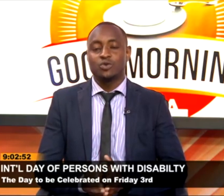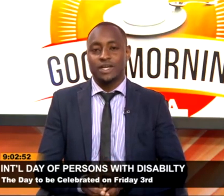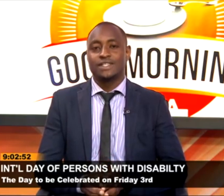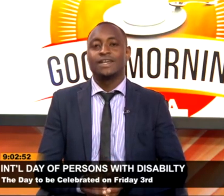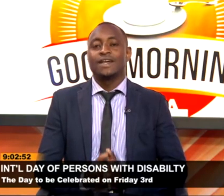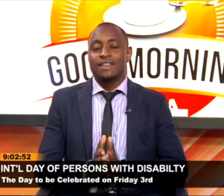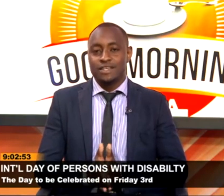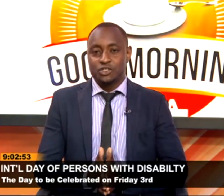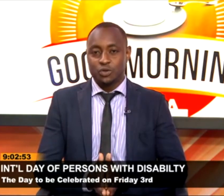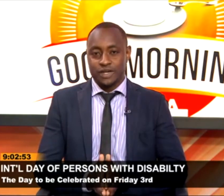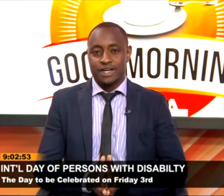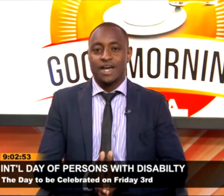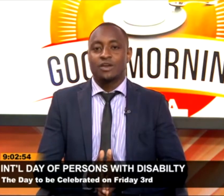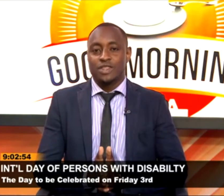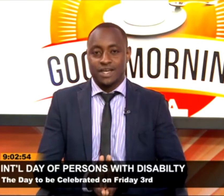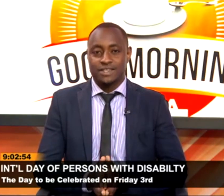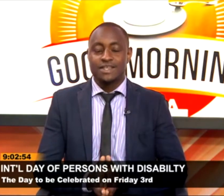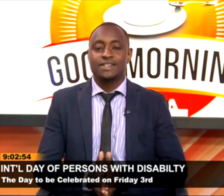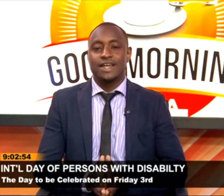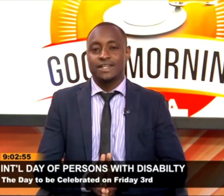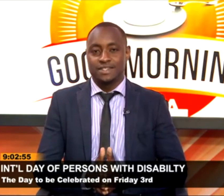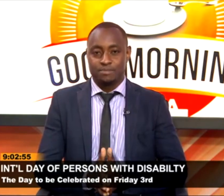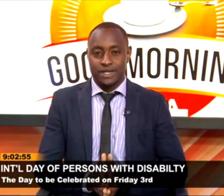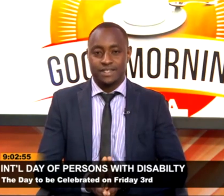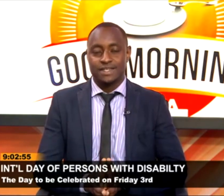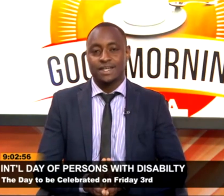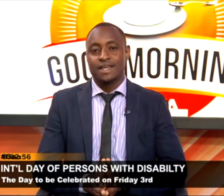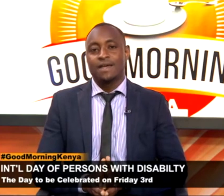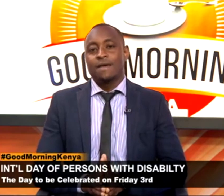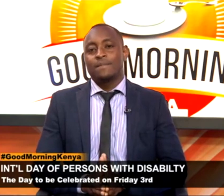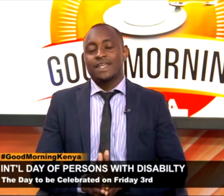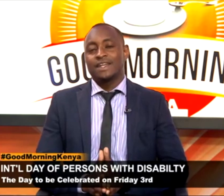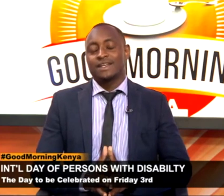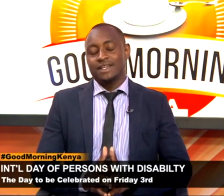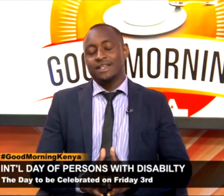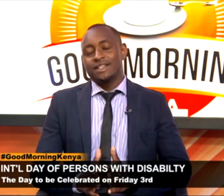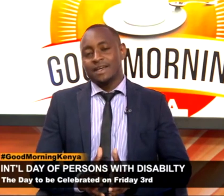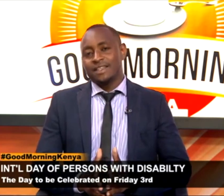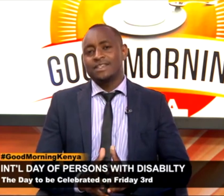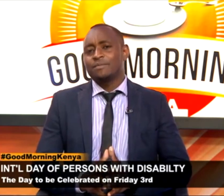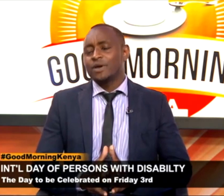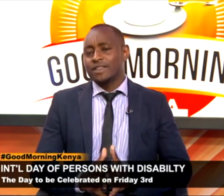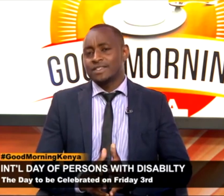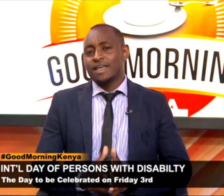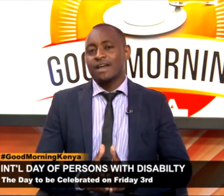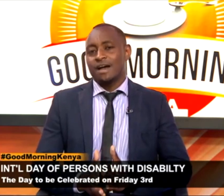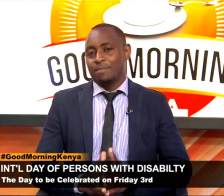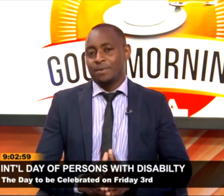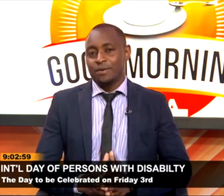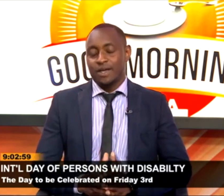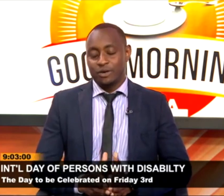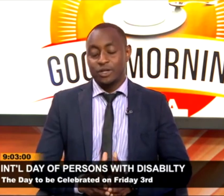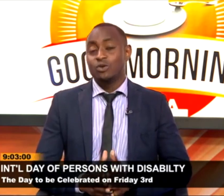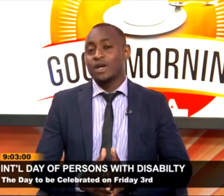tend to know that these children are with us. This reality is present. But then there's another